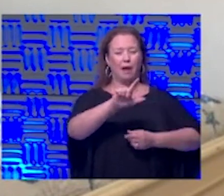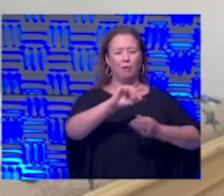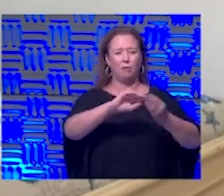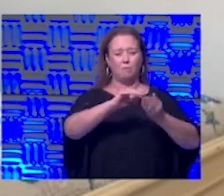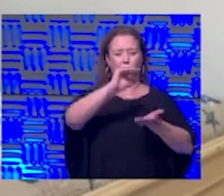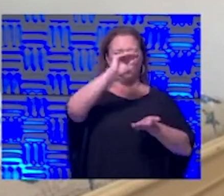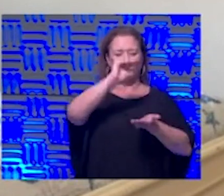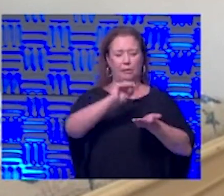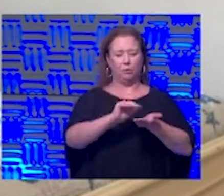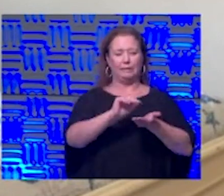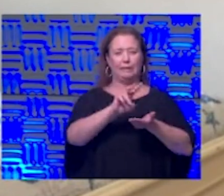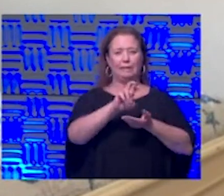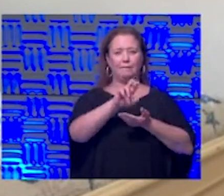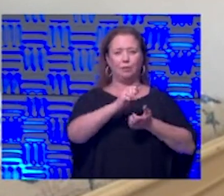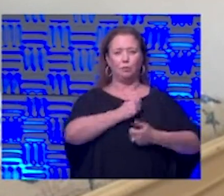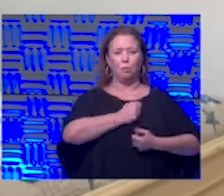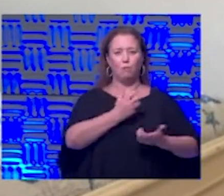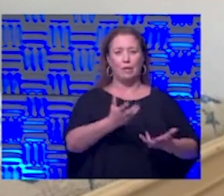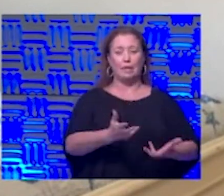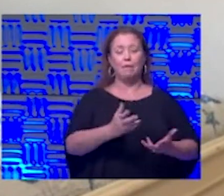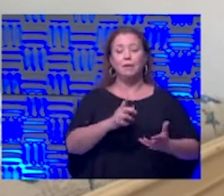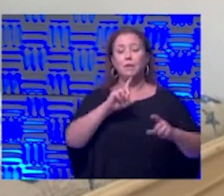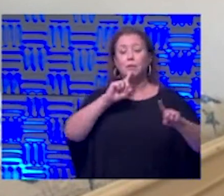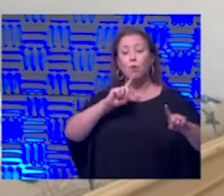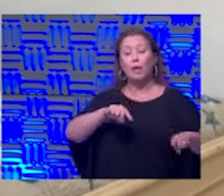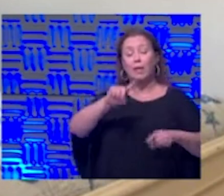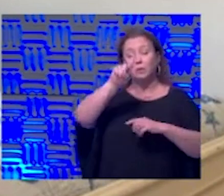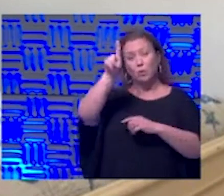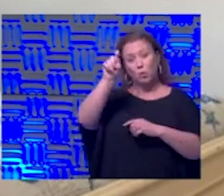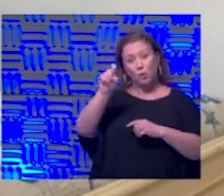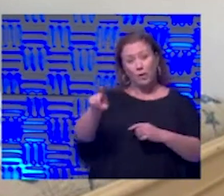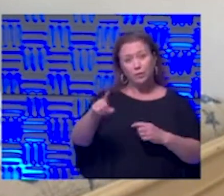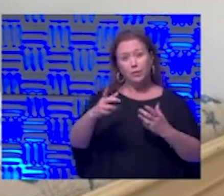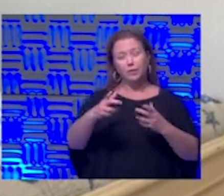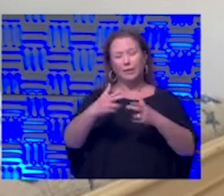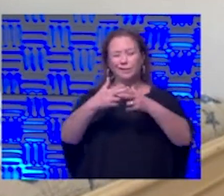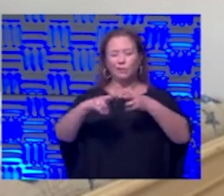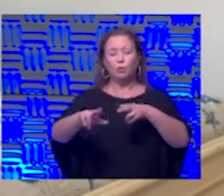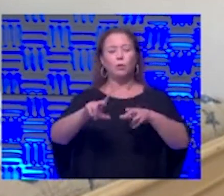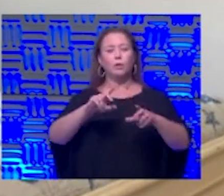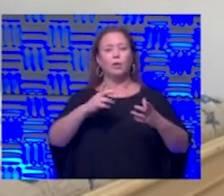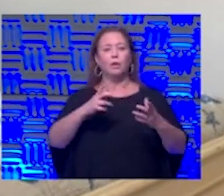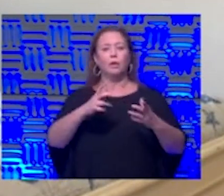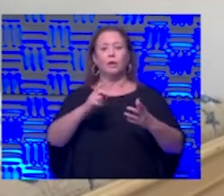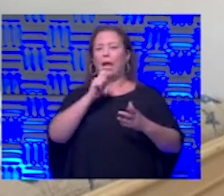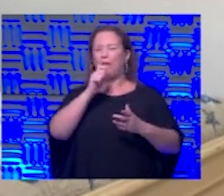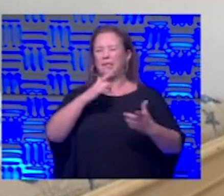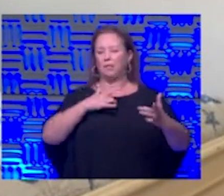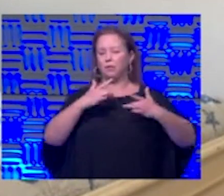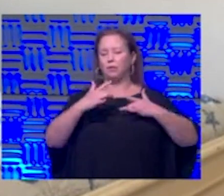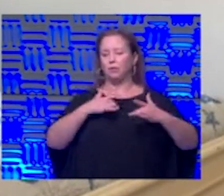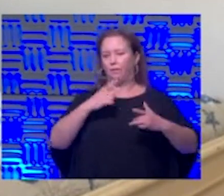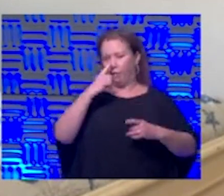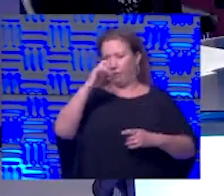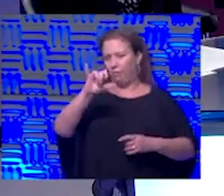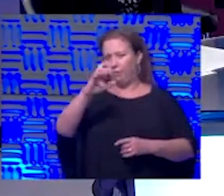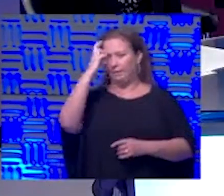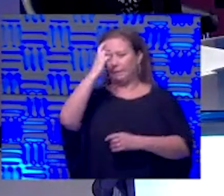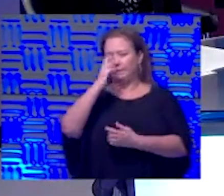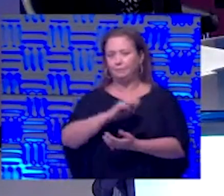and the virus will break down. So to answer the question in a quick way, I was not really concerned for those reasons.